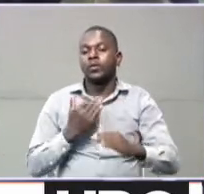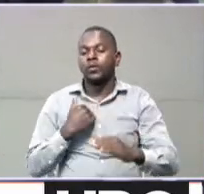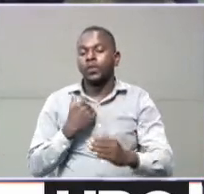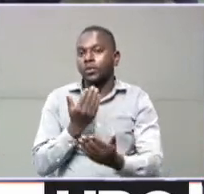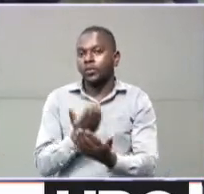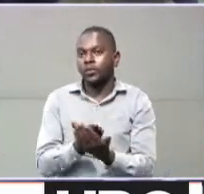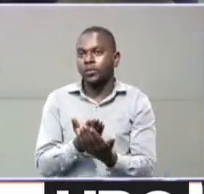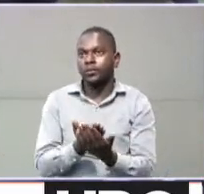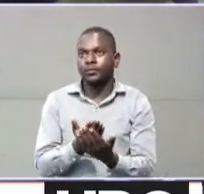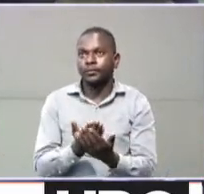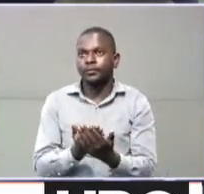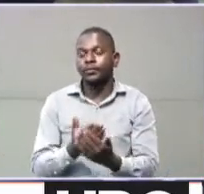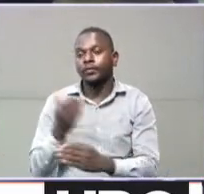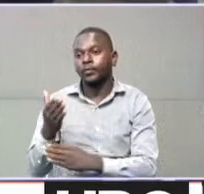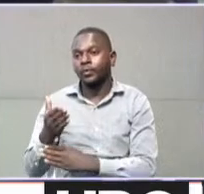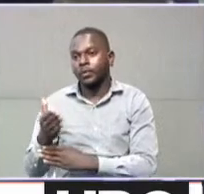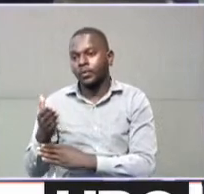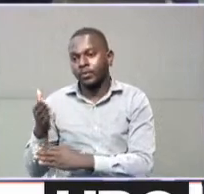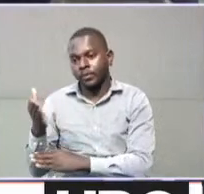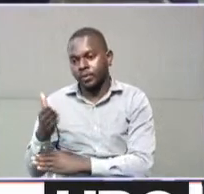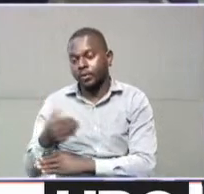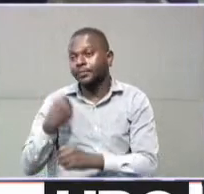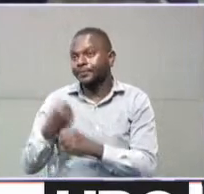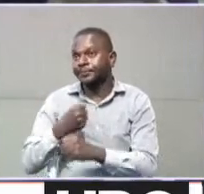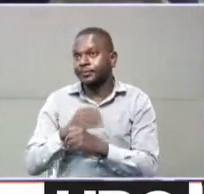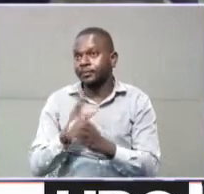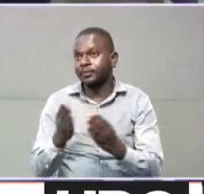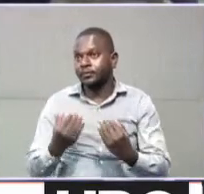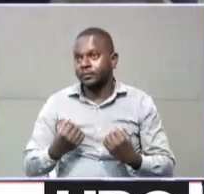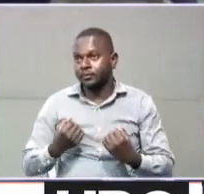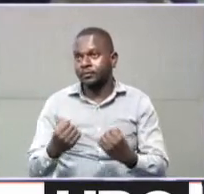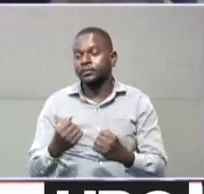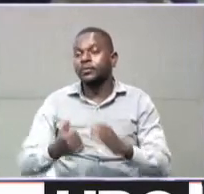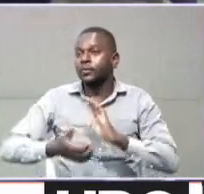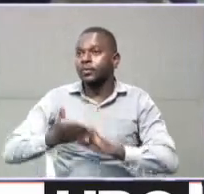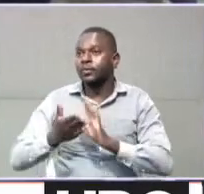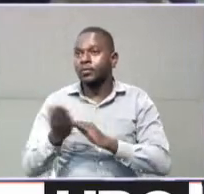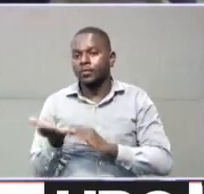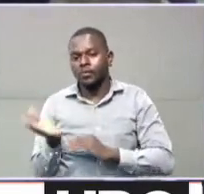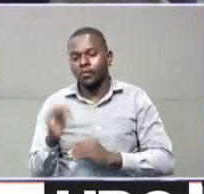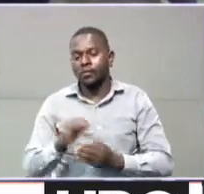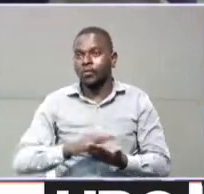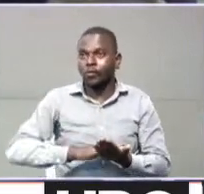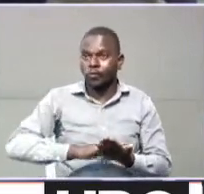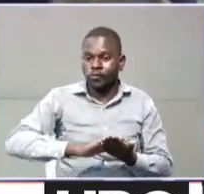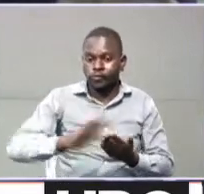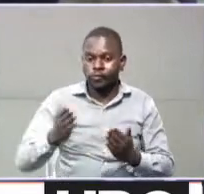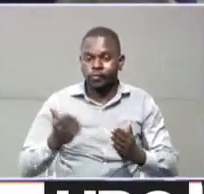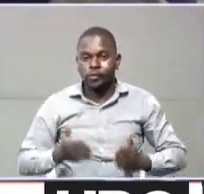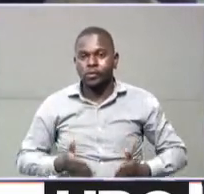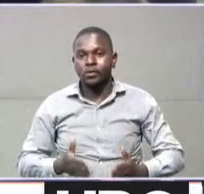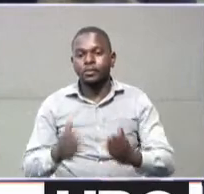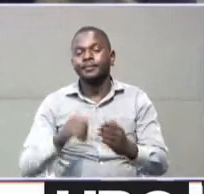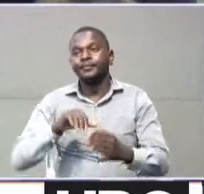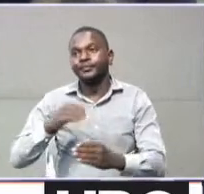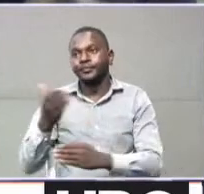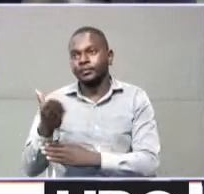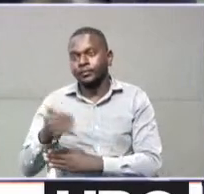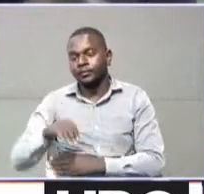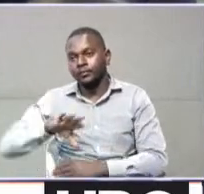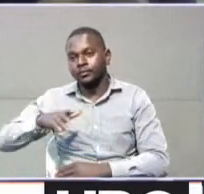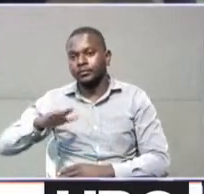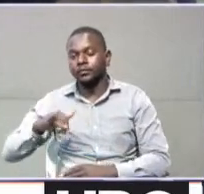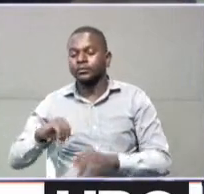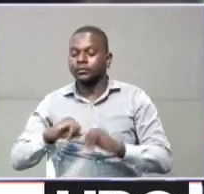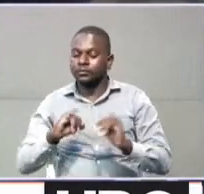request the minister of works to immediately come and restore these roads and any minutes of water try